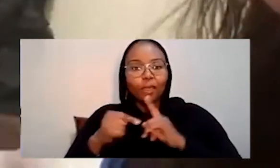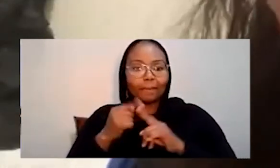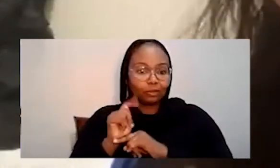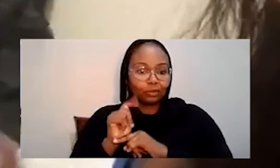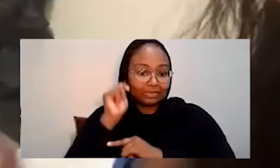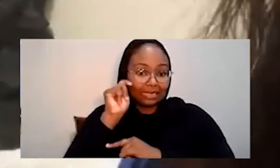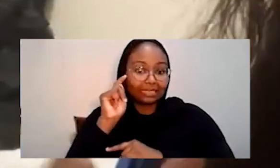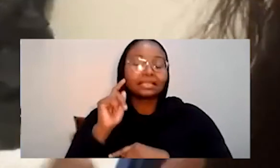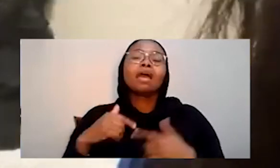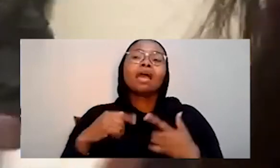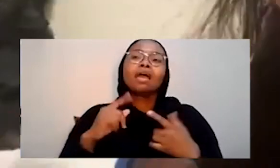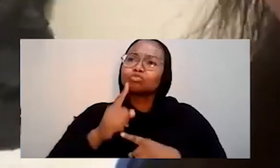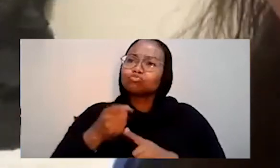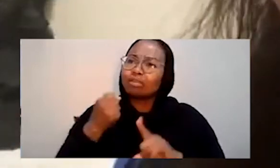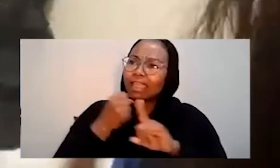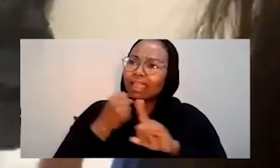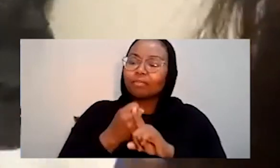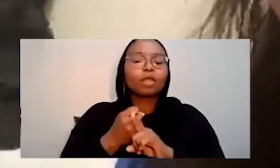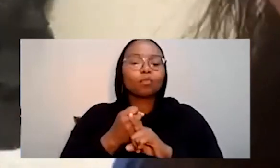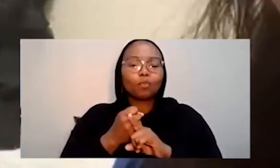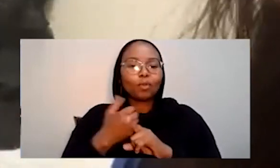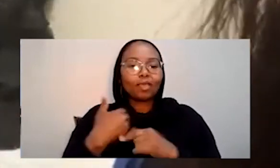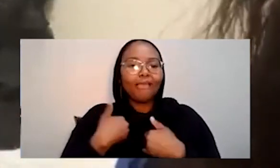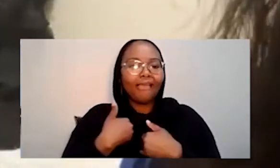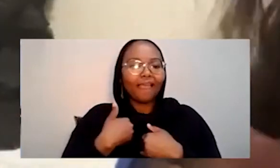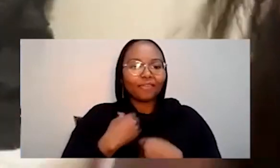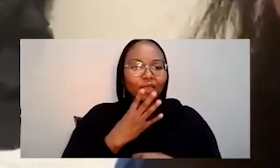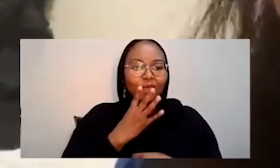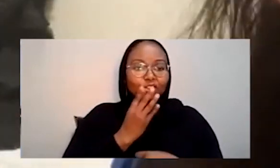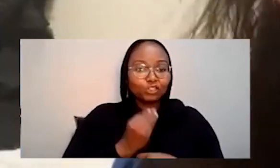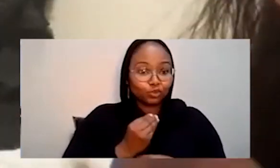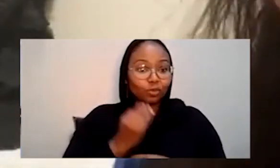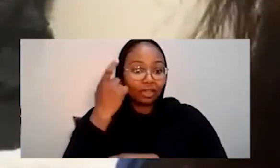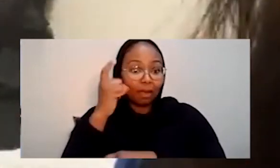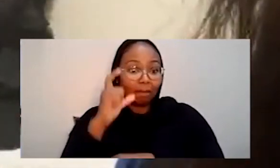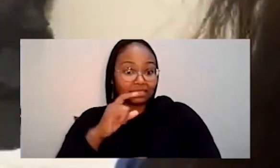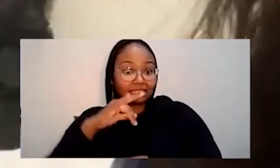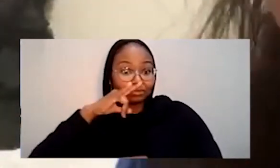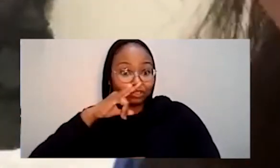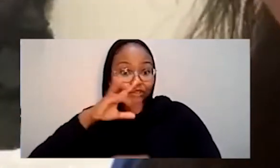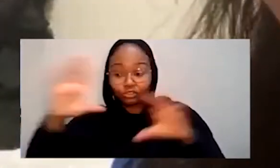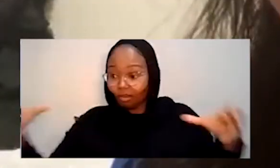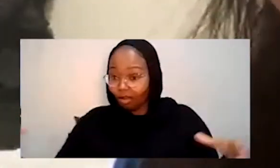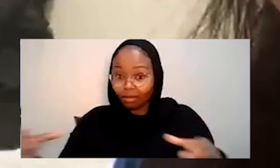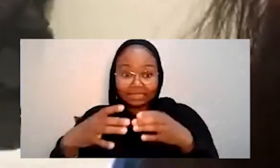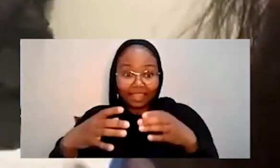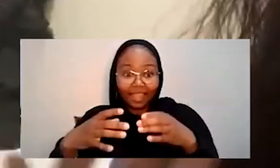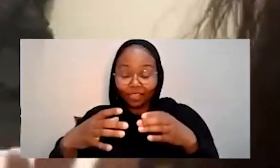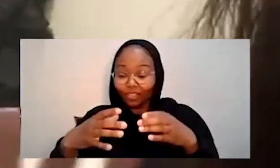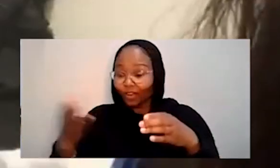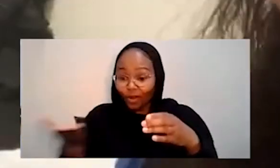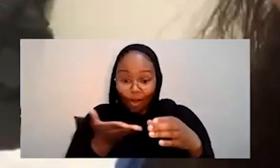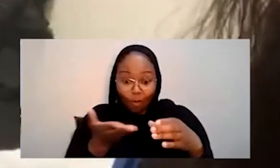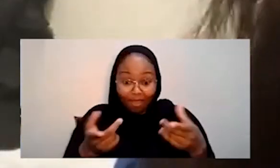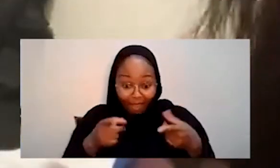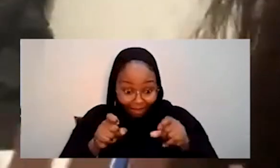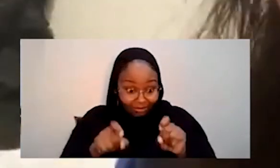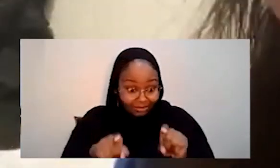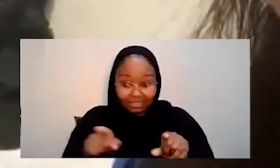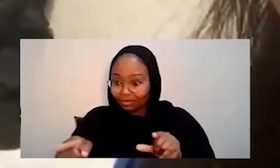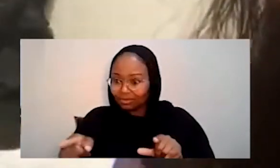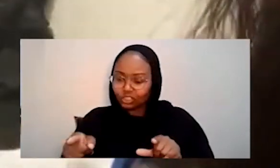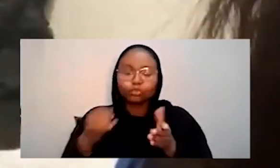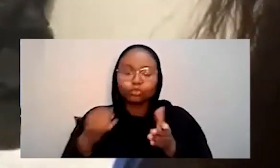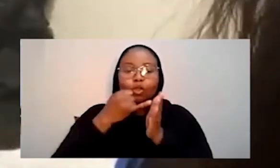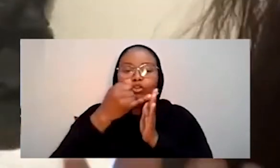when we united Muslim and Jewish children who had never met before, and we asked them to draw their version of peace. Personally, I